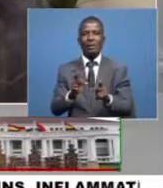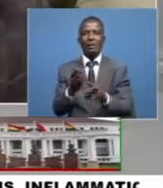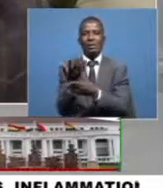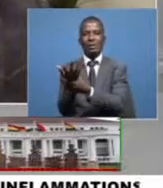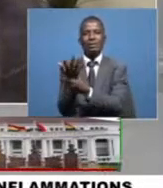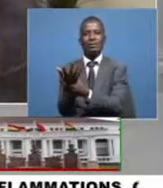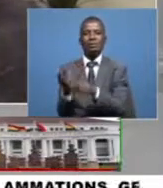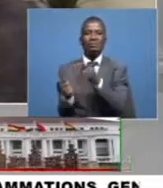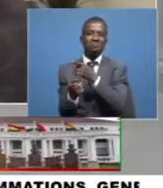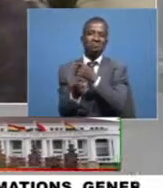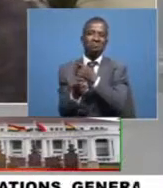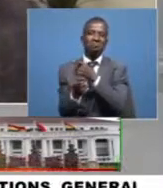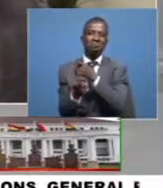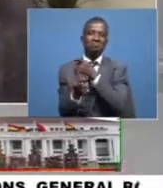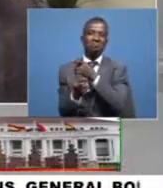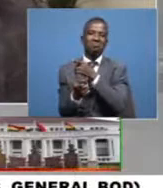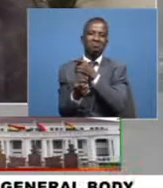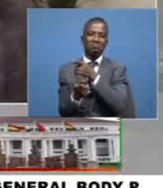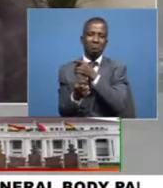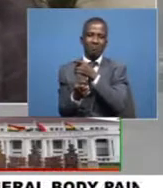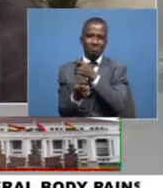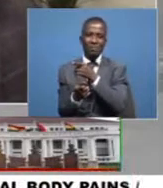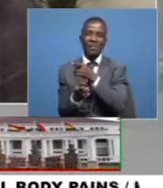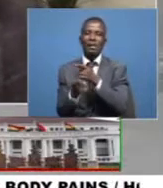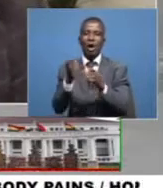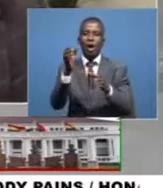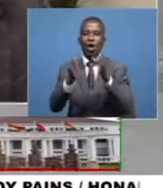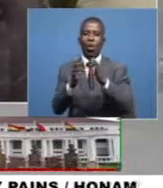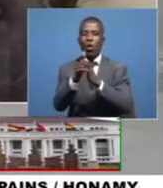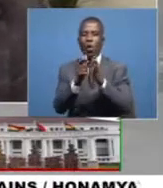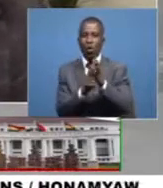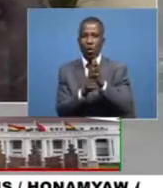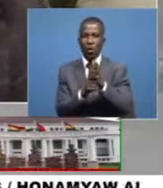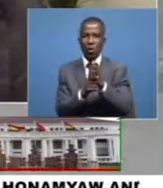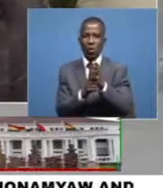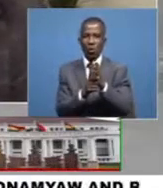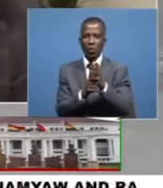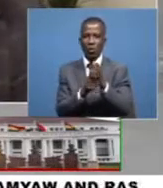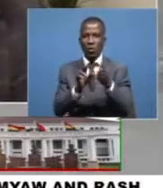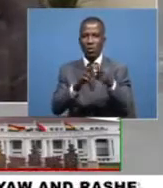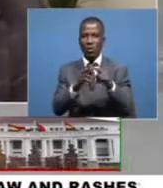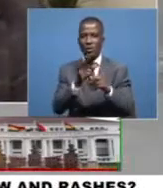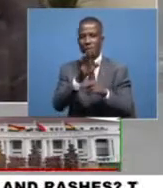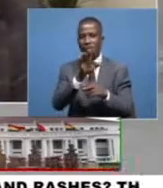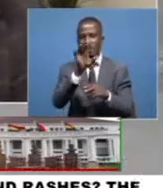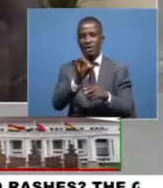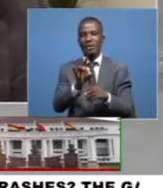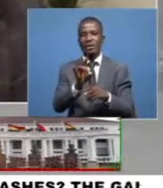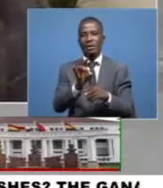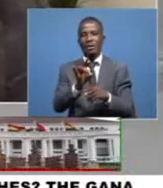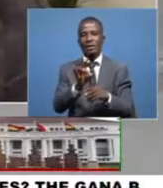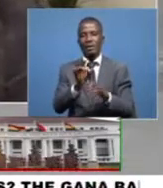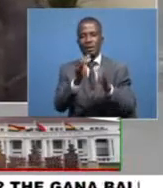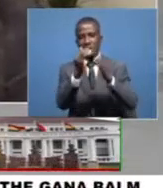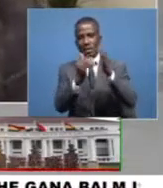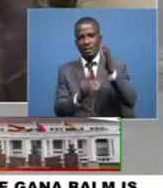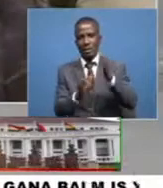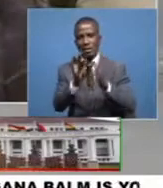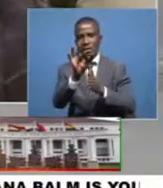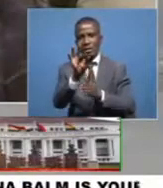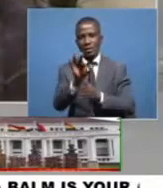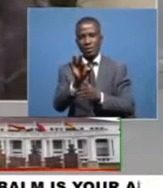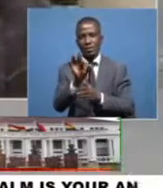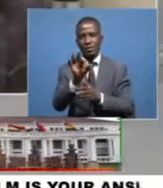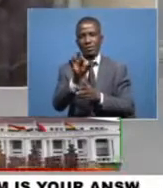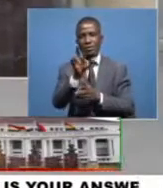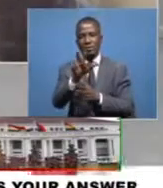possession. So if we look at the Courts Act, for instance, Section 58, I believe, of the Courts Act of 1993,